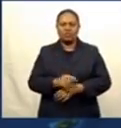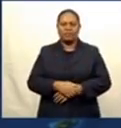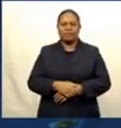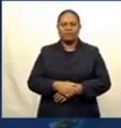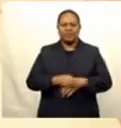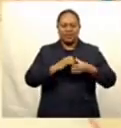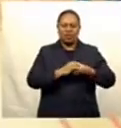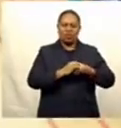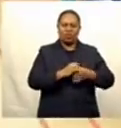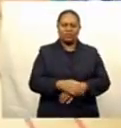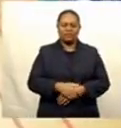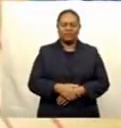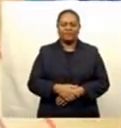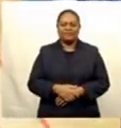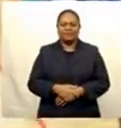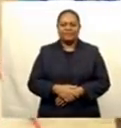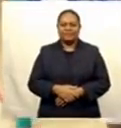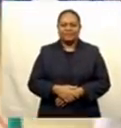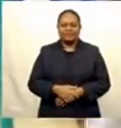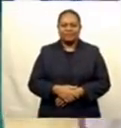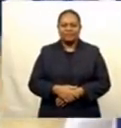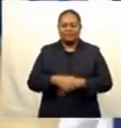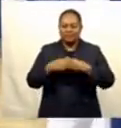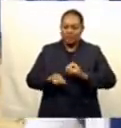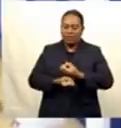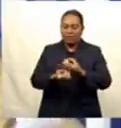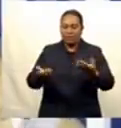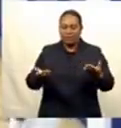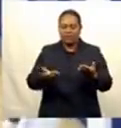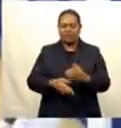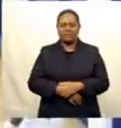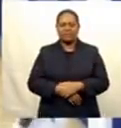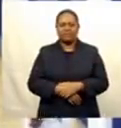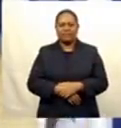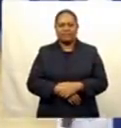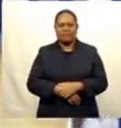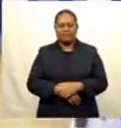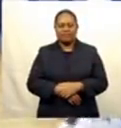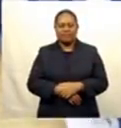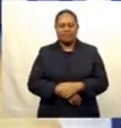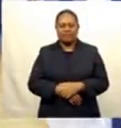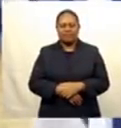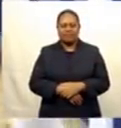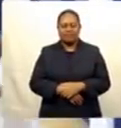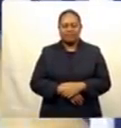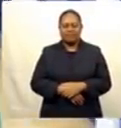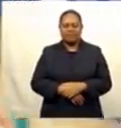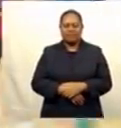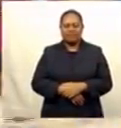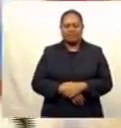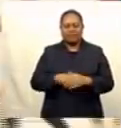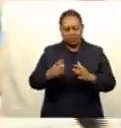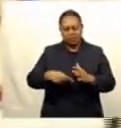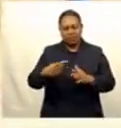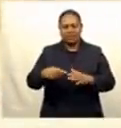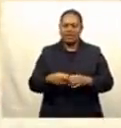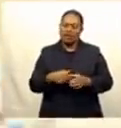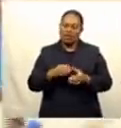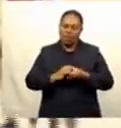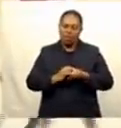spaces, along with we've provided for the girls that can get out a little bit more. There's some running programs